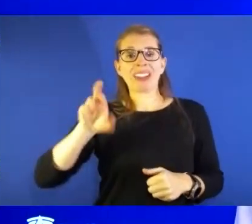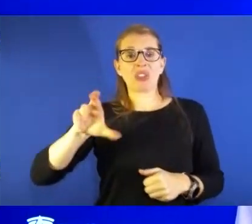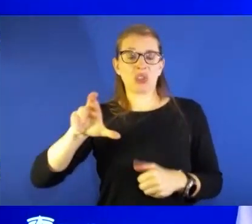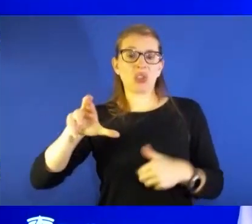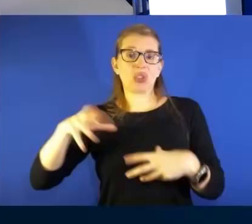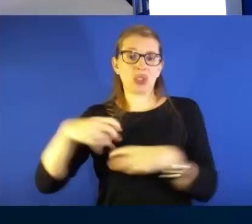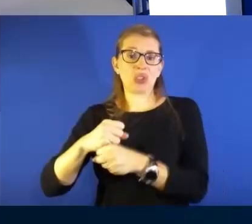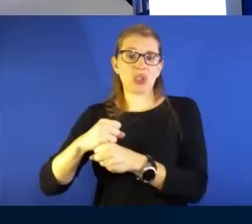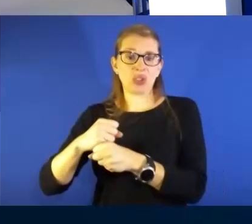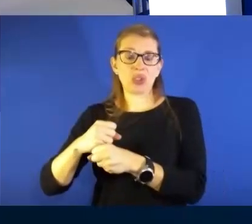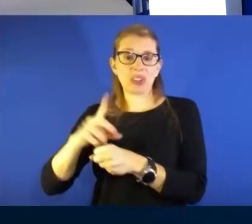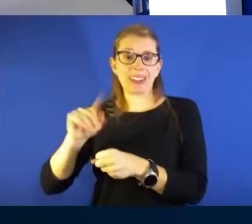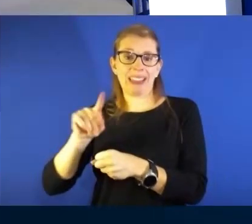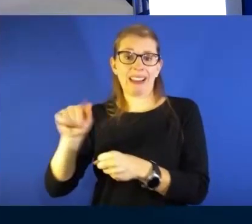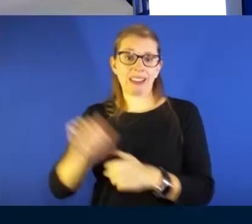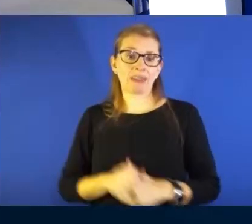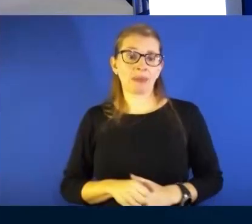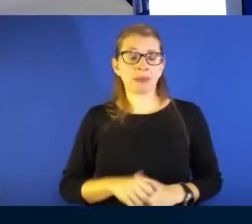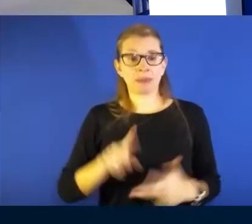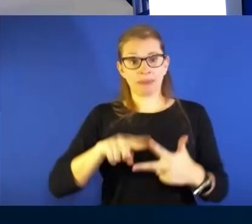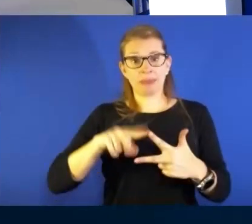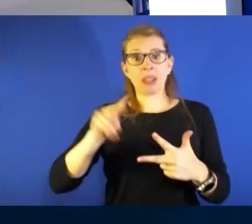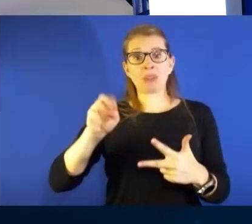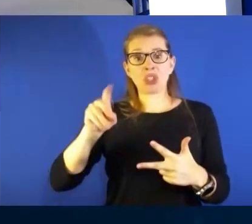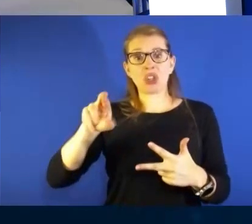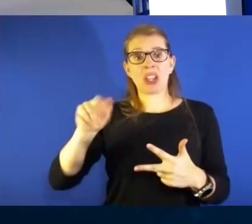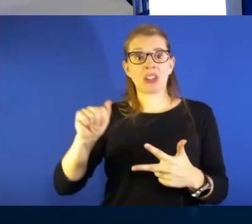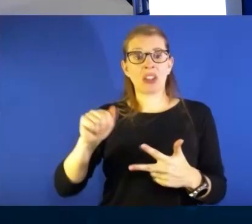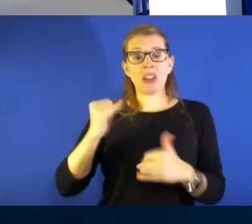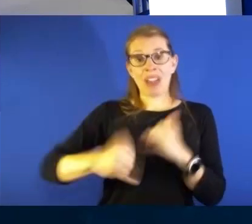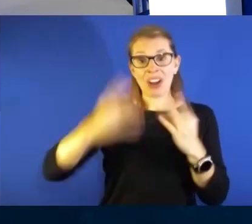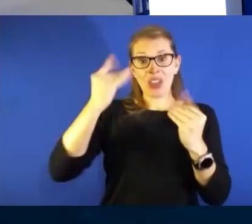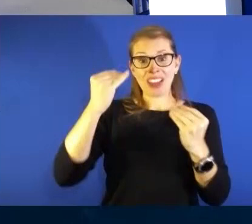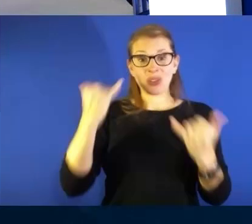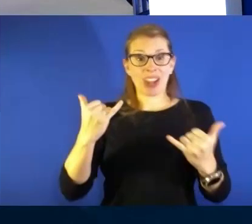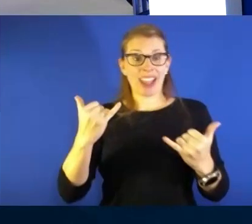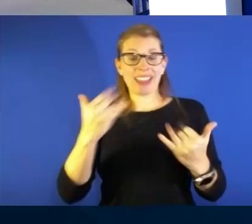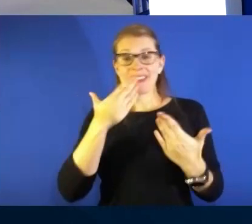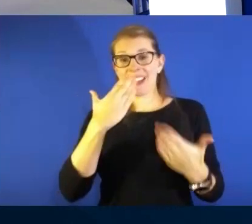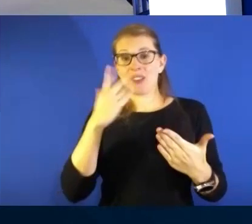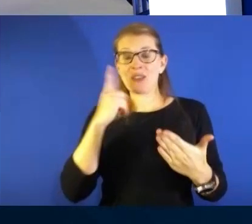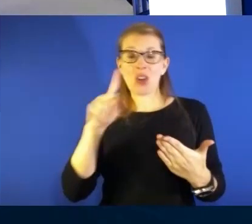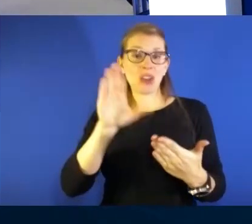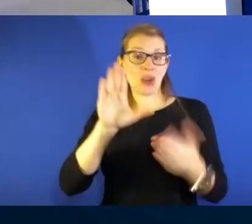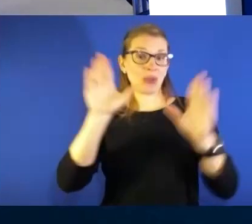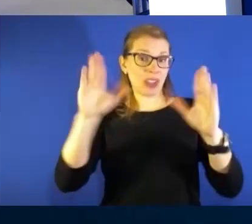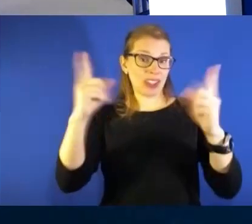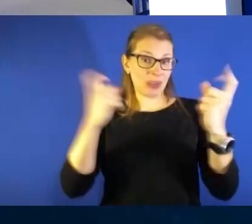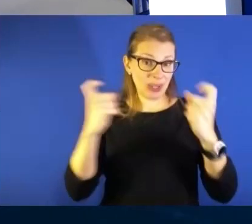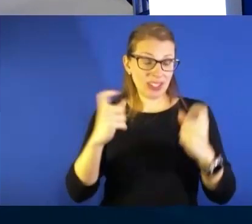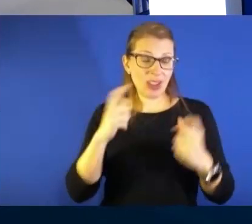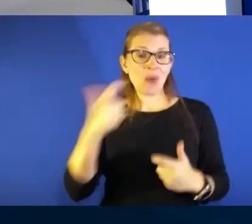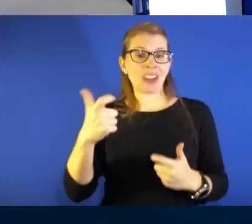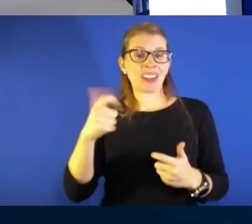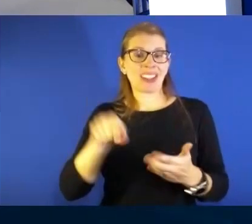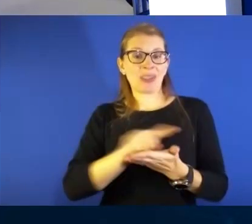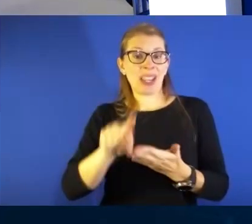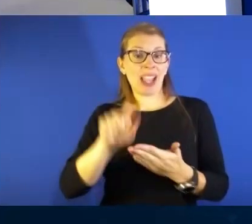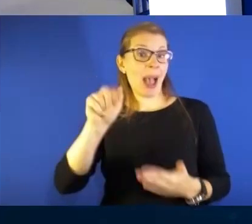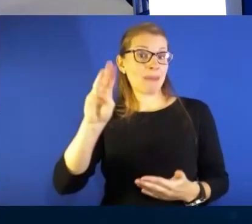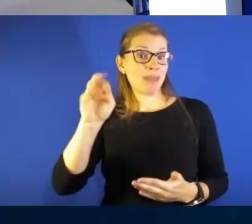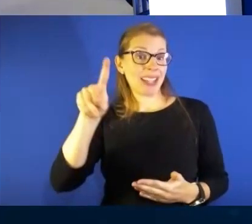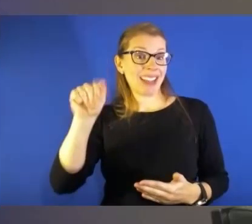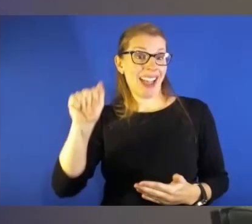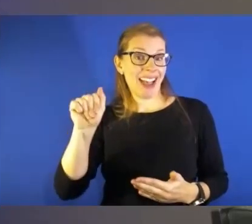as well. So. All right, we're going to get to our final thoughts today. Thanks, everyone, for your great questions and for being with us this week. Amanda, what do you want us to know as we head into